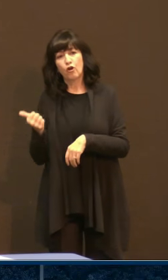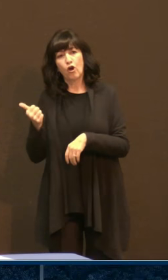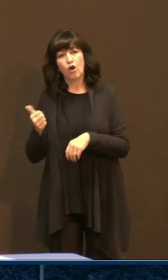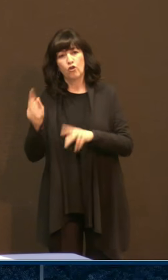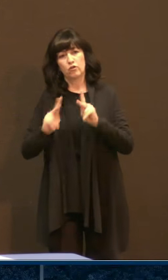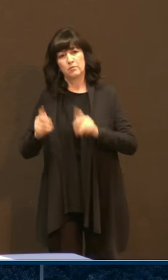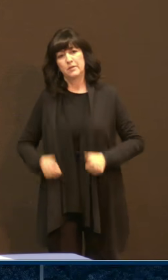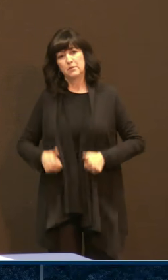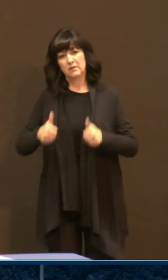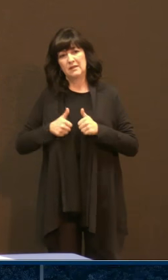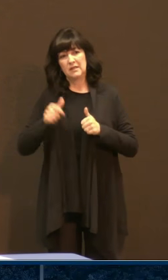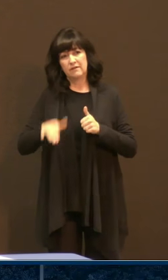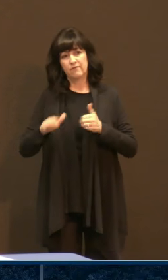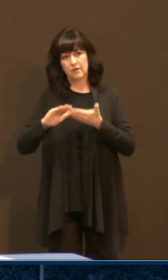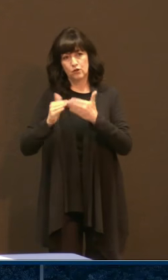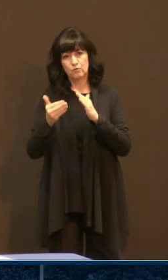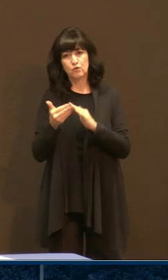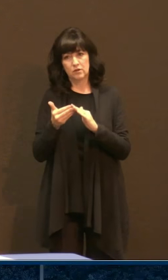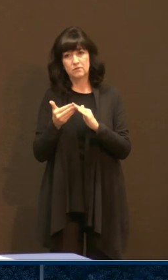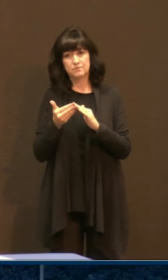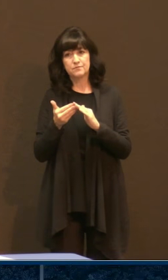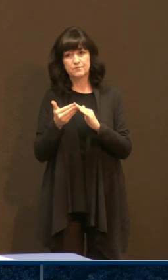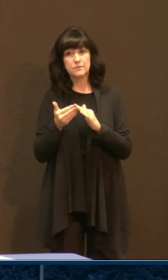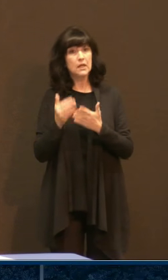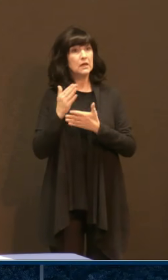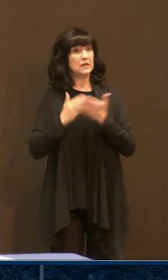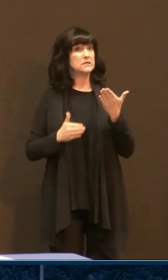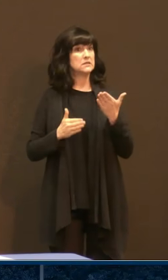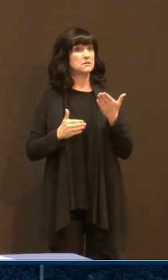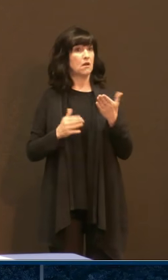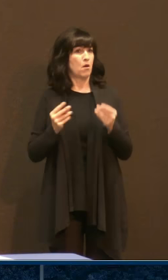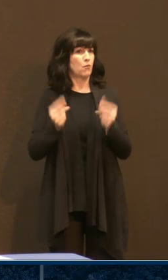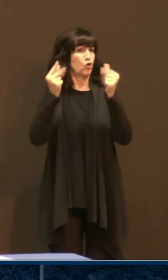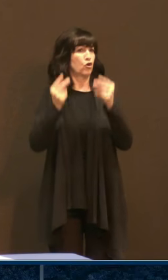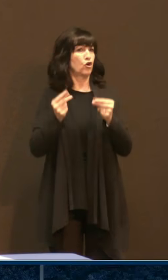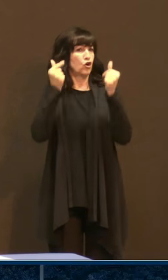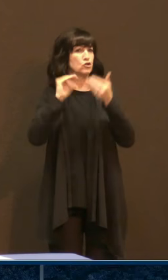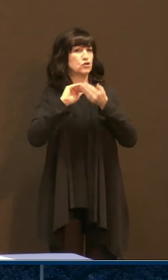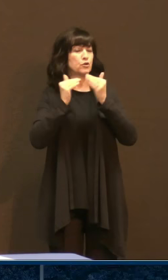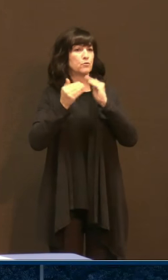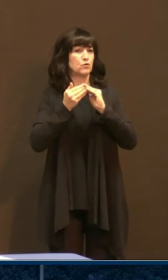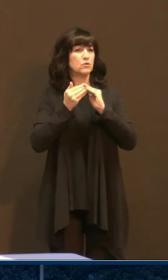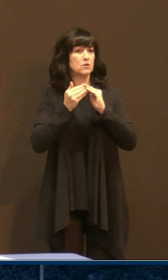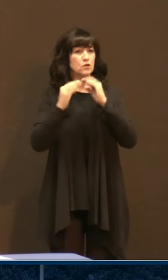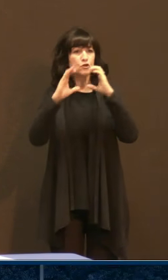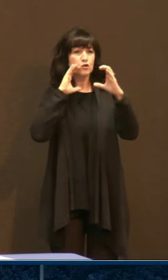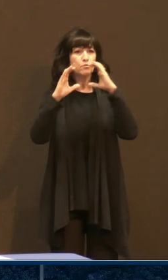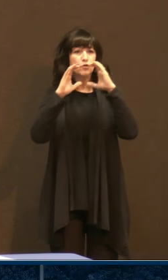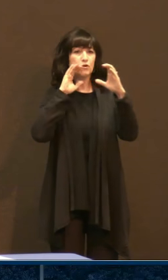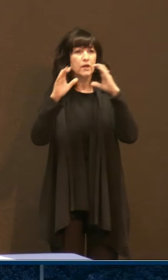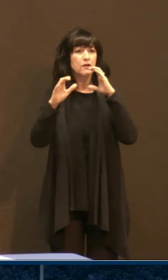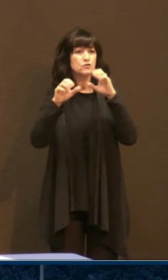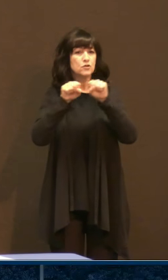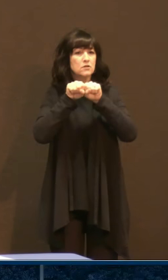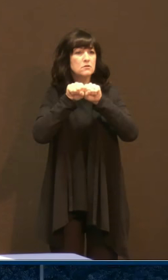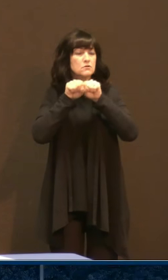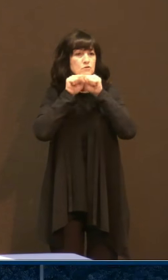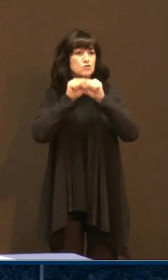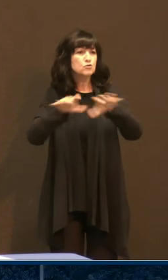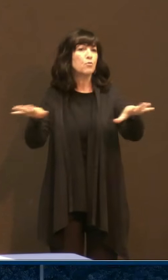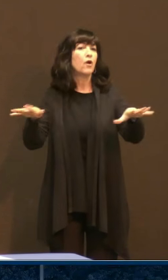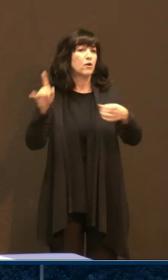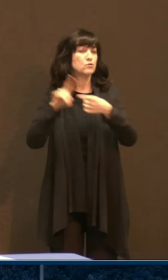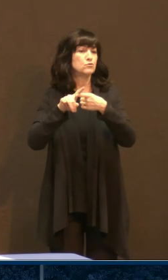series of urgent communications that we will be getting out there for all Sussex Countyans to